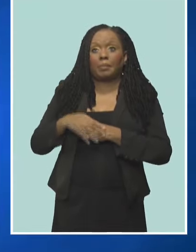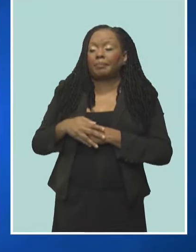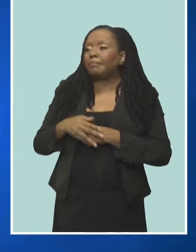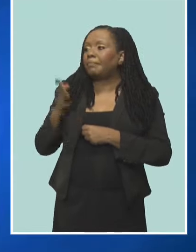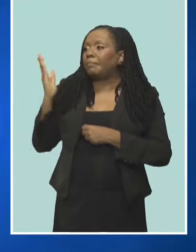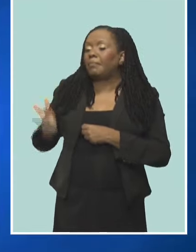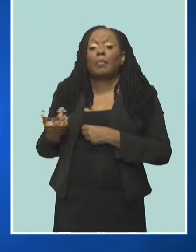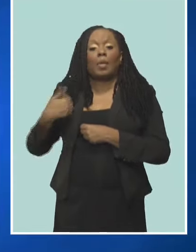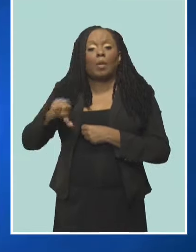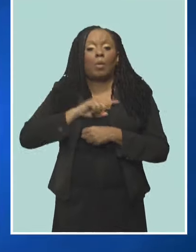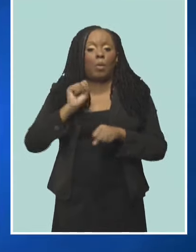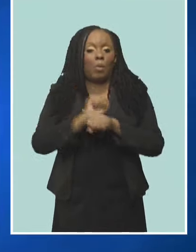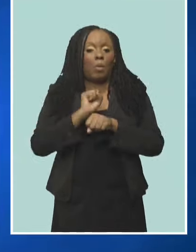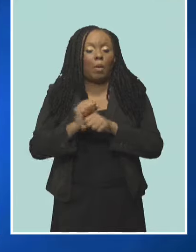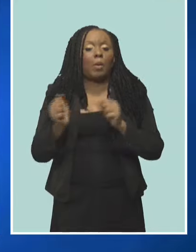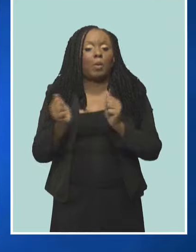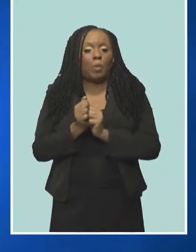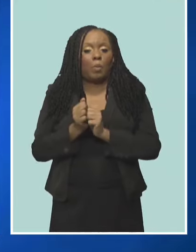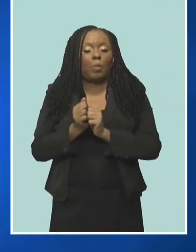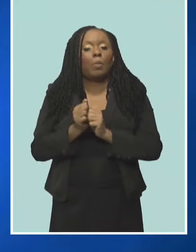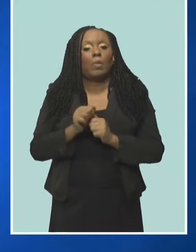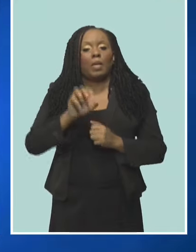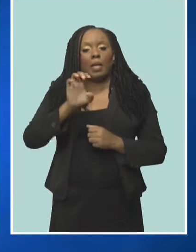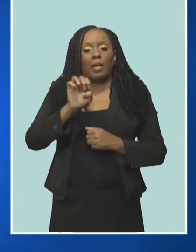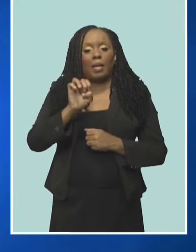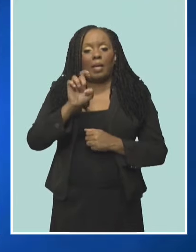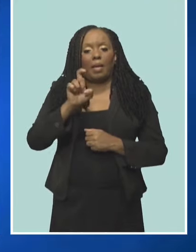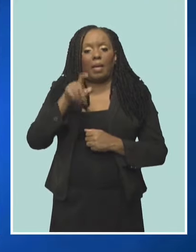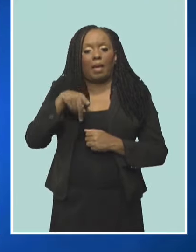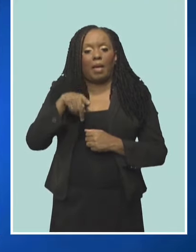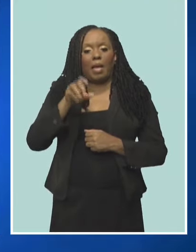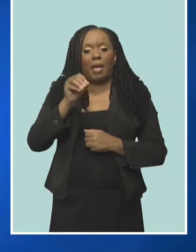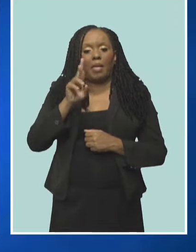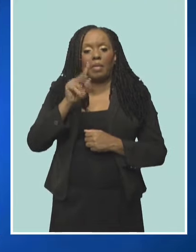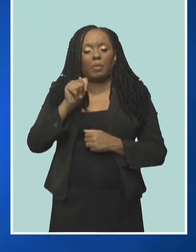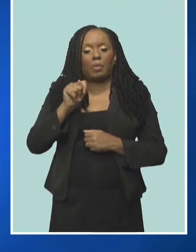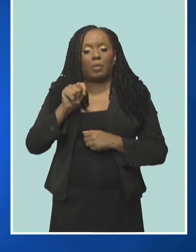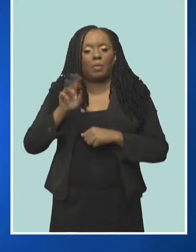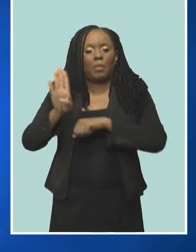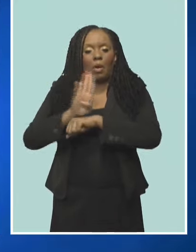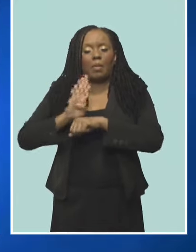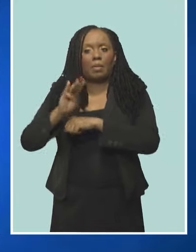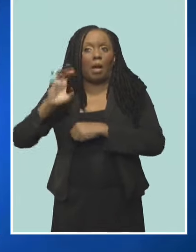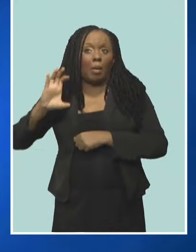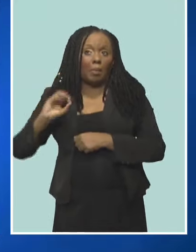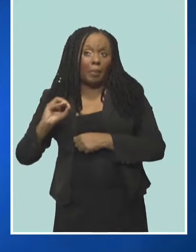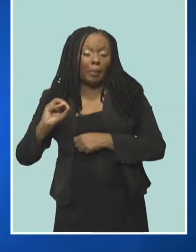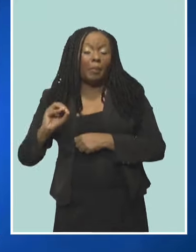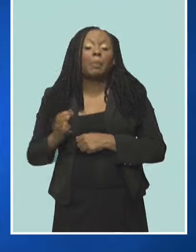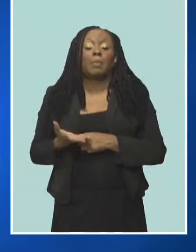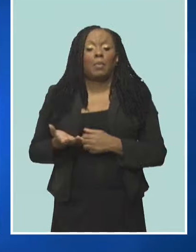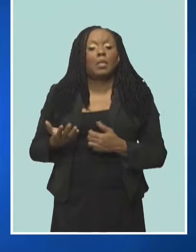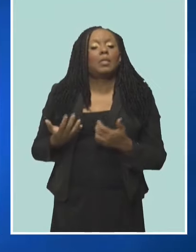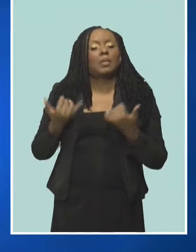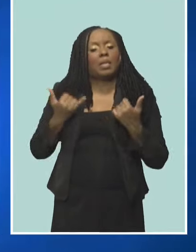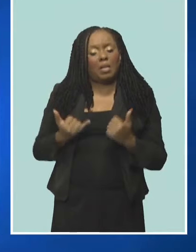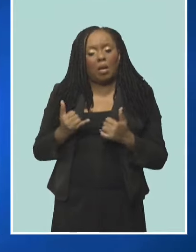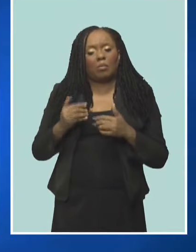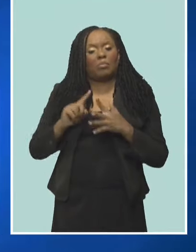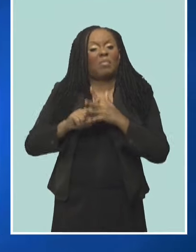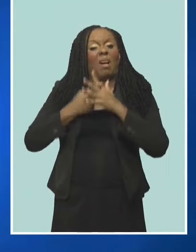Hill. So as we mentioned, all of these things are in the initial stages. So it is now at the beginning stages.